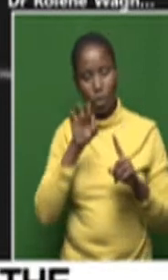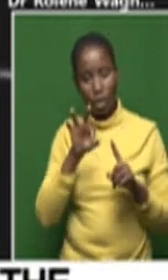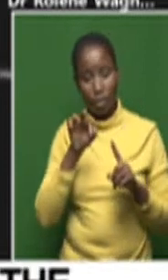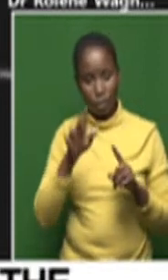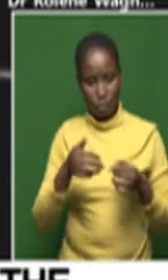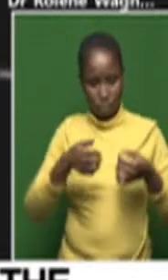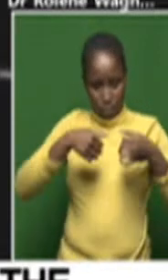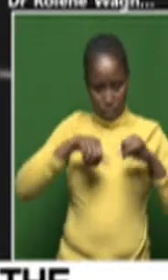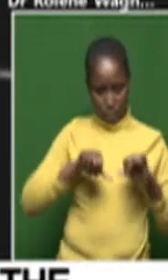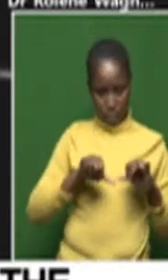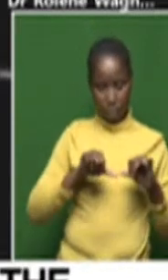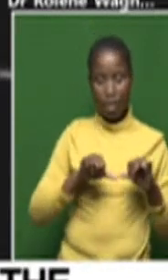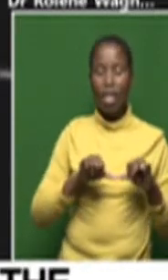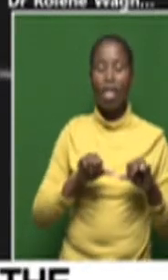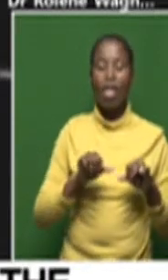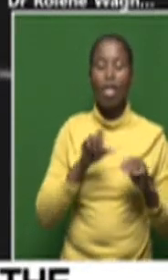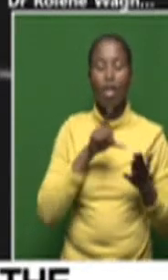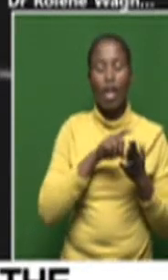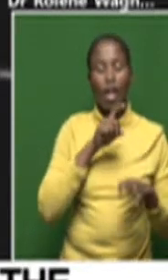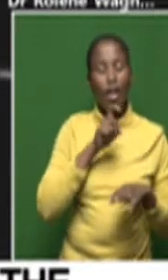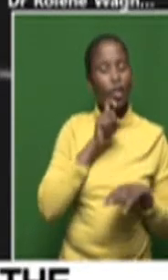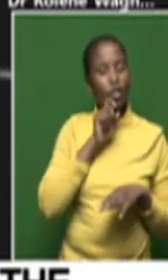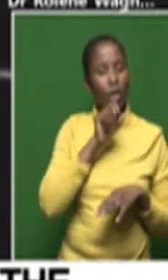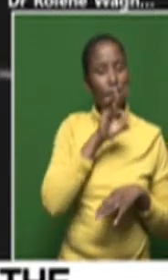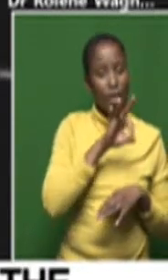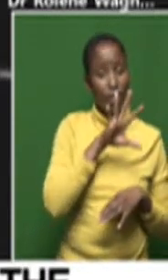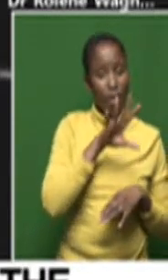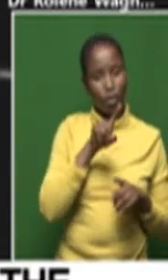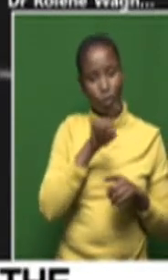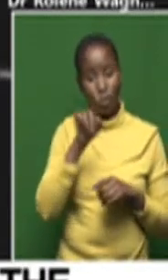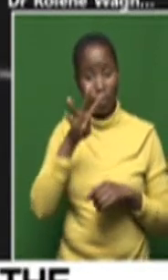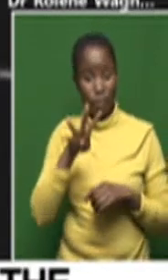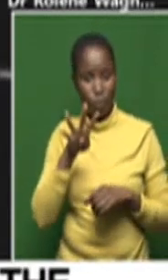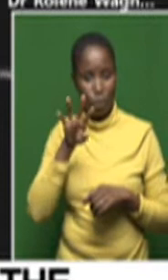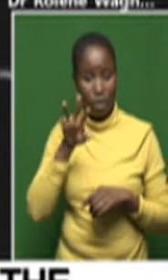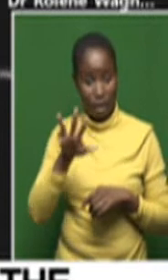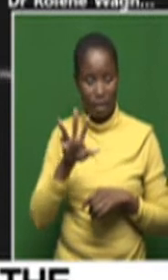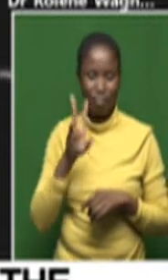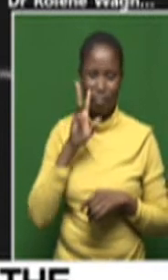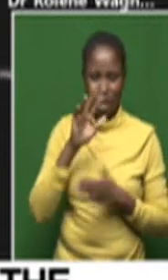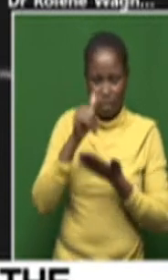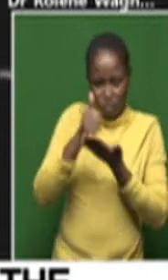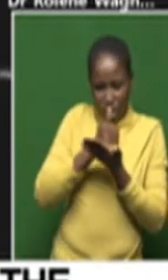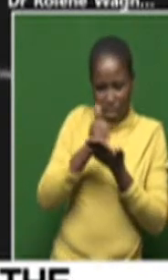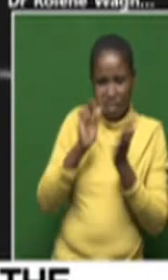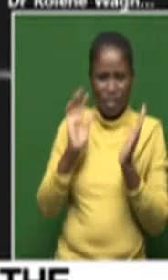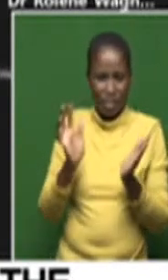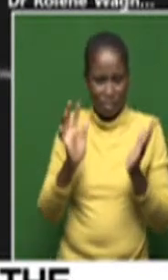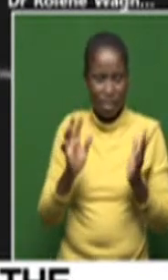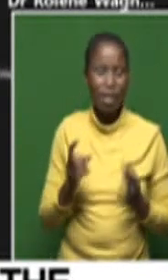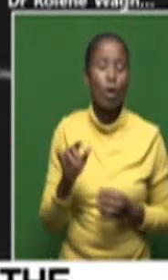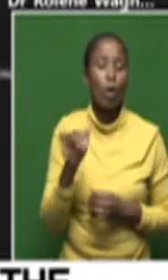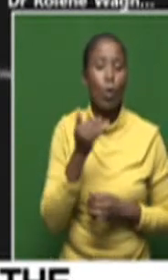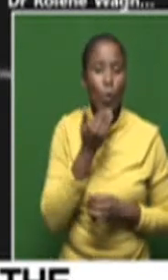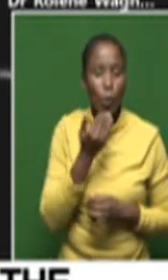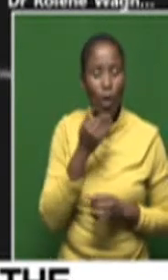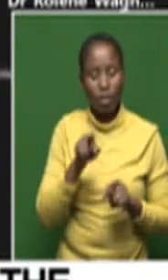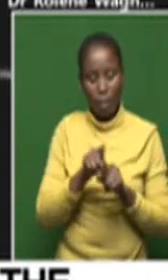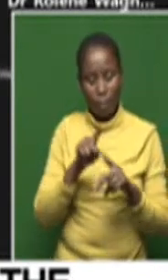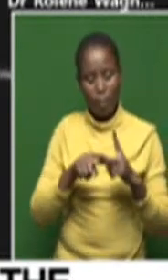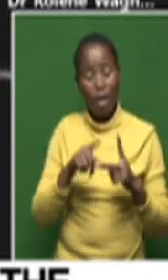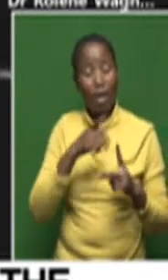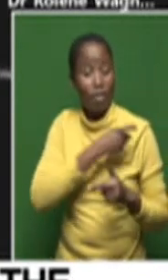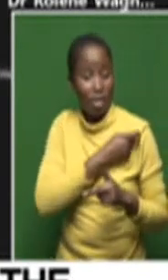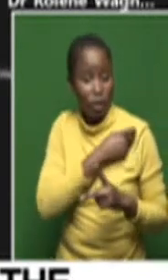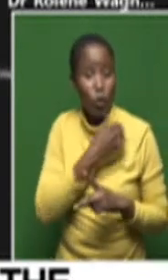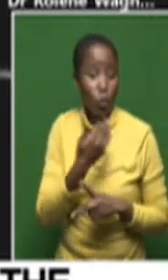the 35 to 49s. So when we look at registered, proportion registered, and we look at vaccinations, at